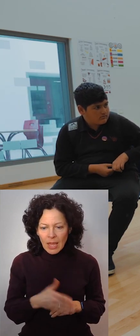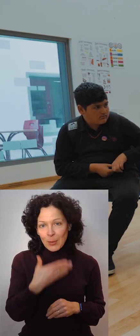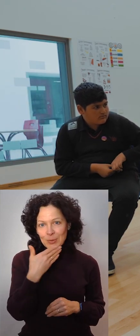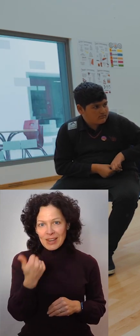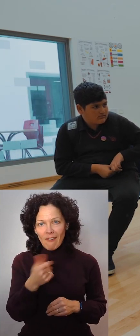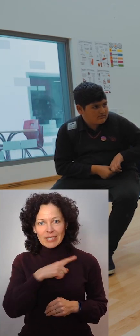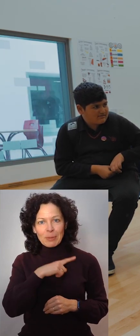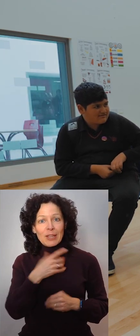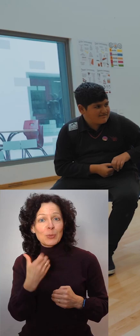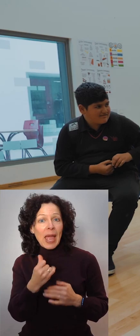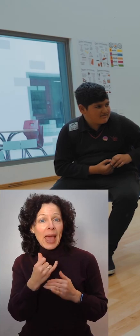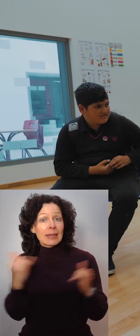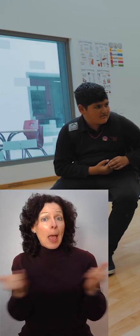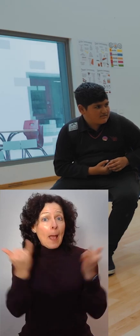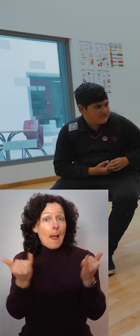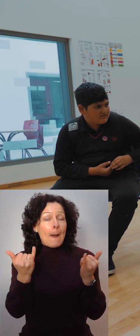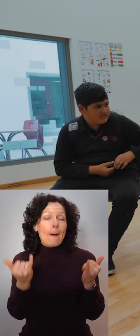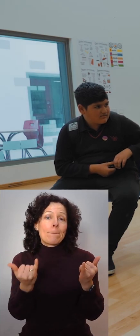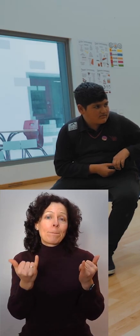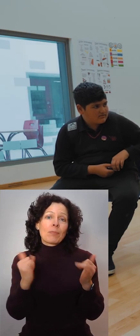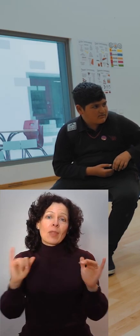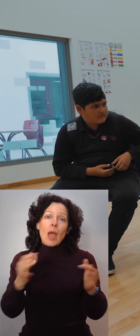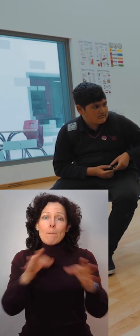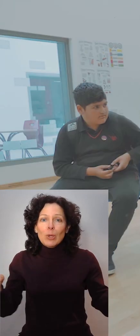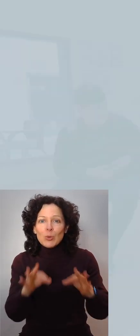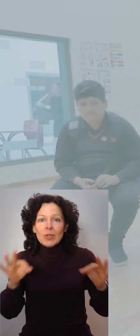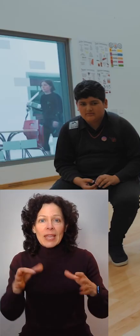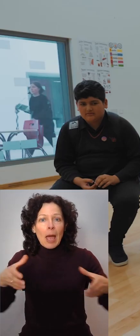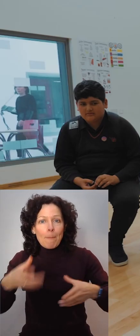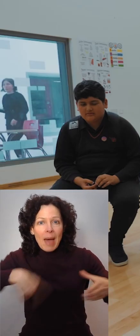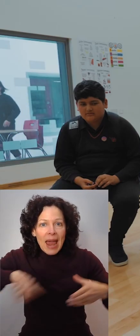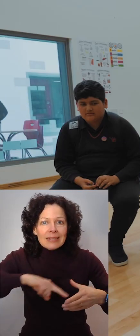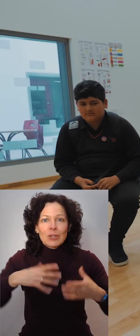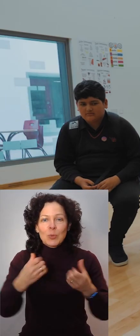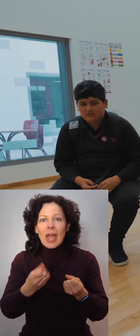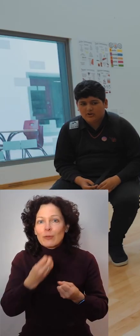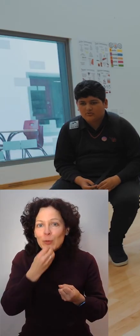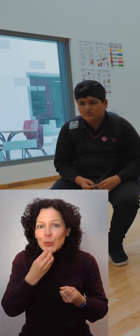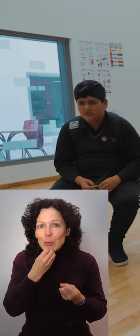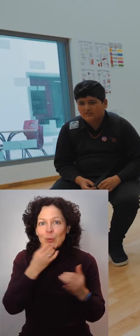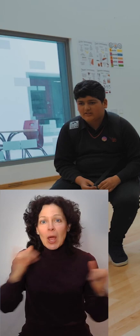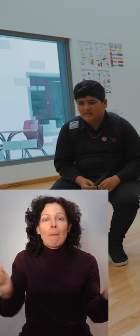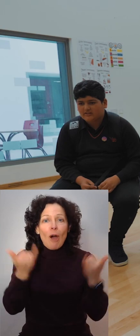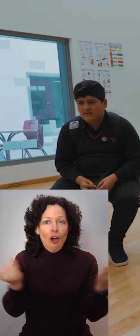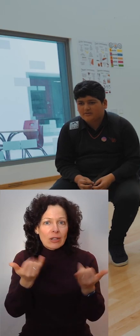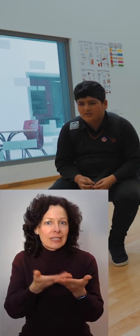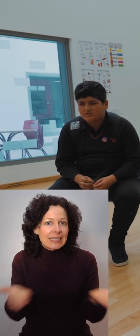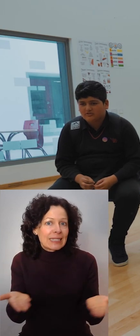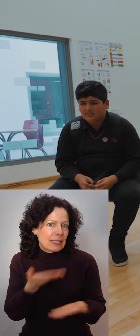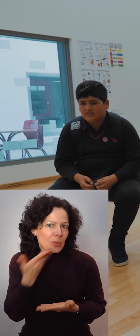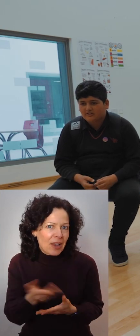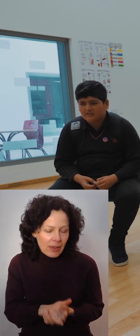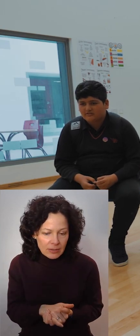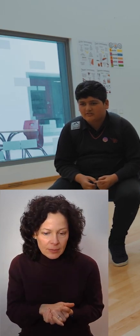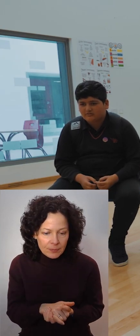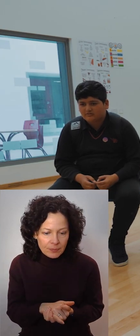food, and we had a party. We enjoyed. Like the cultures and like how many cultures